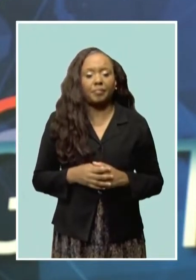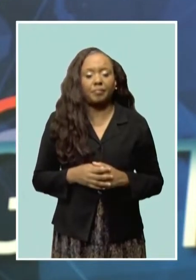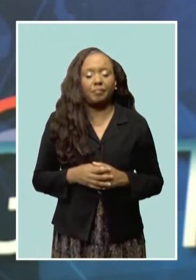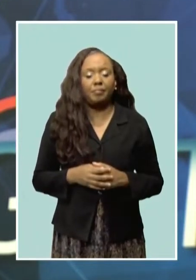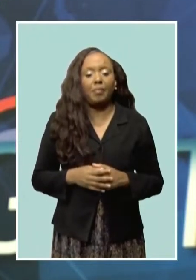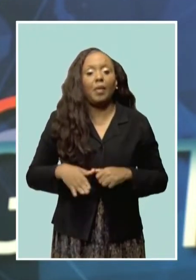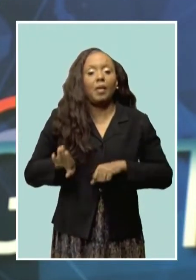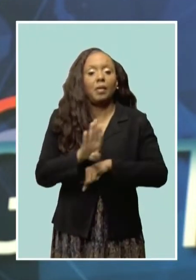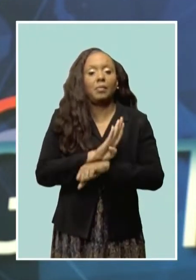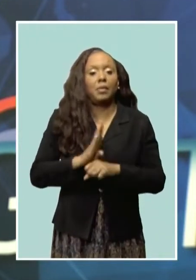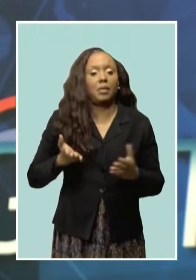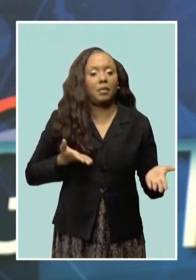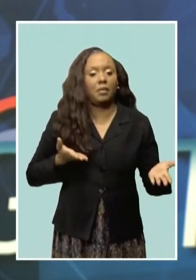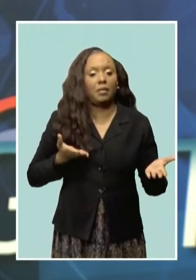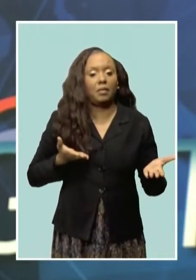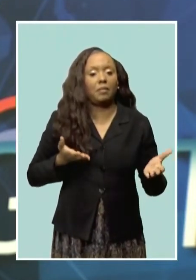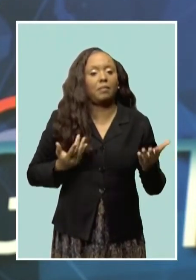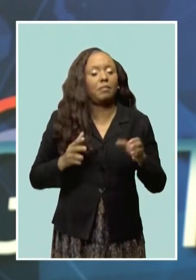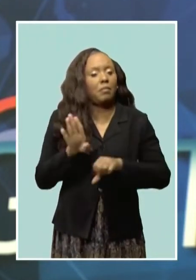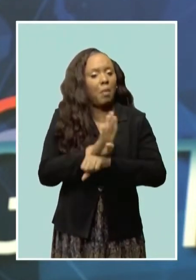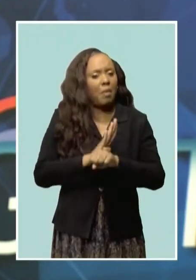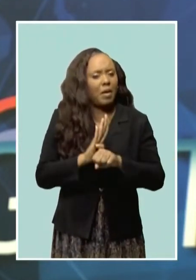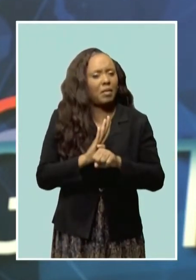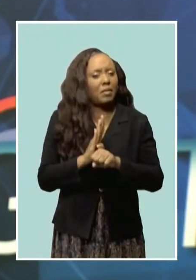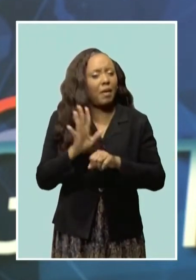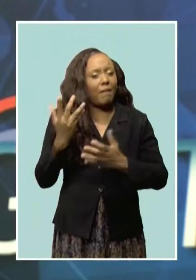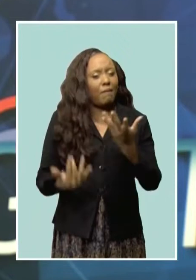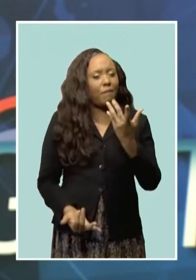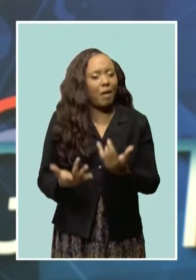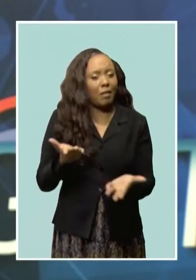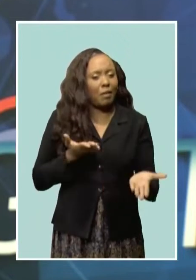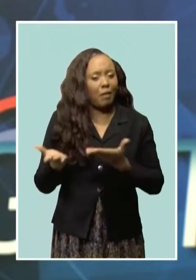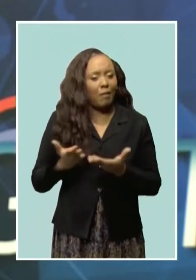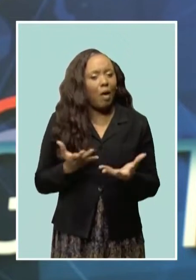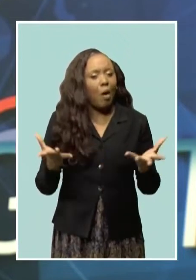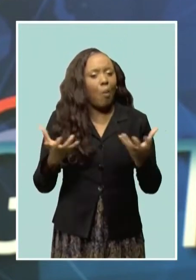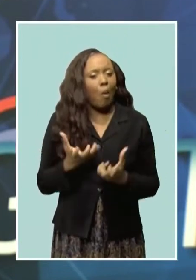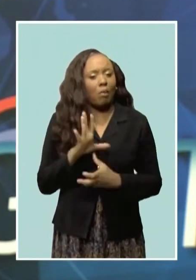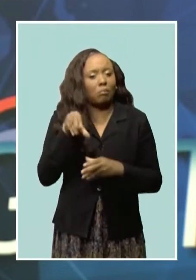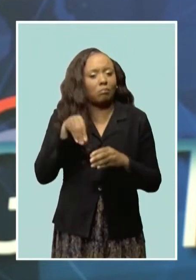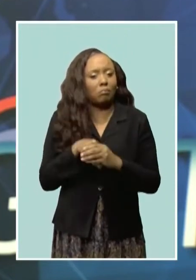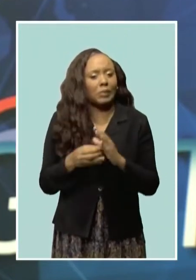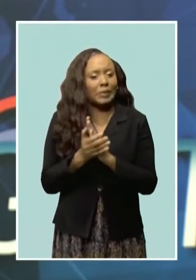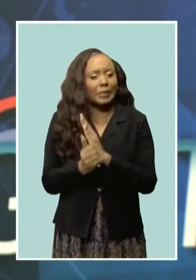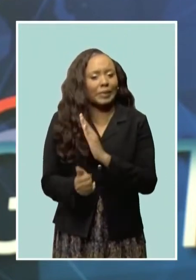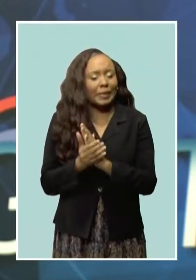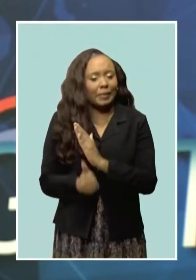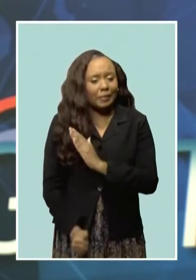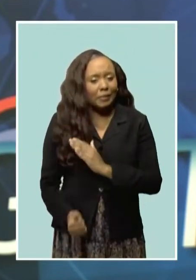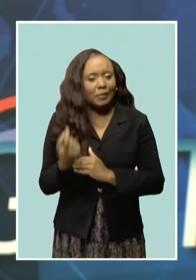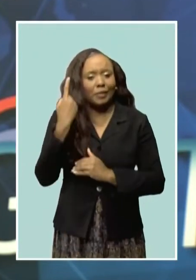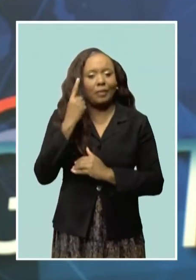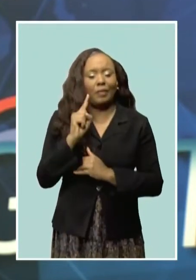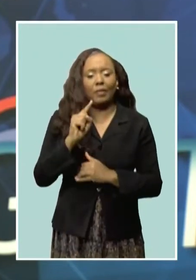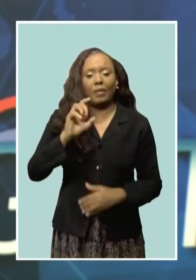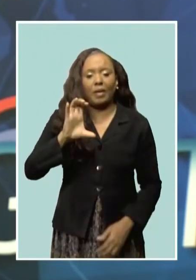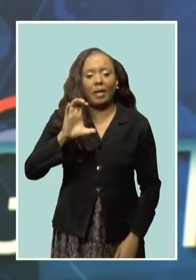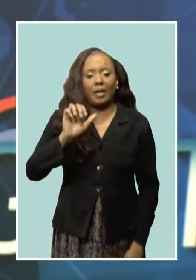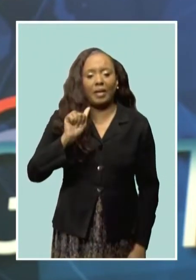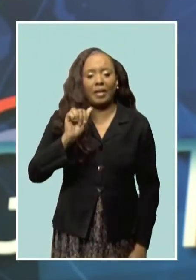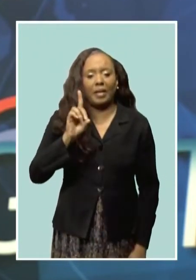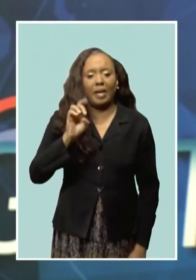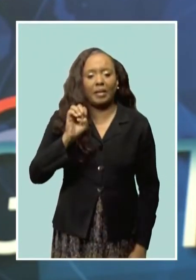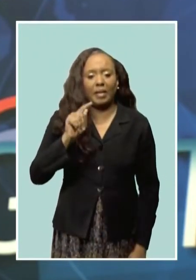Fire Service is broadening its scope to include other skill sets within its cadet program, so says Minister of Home Affairs Wilfred